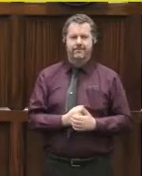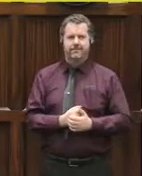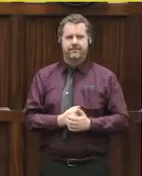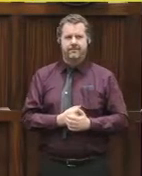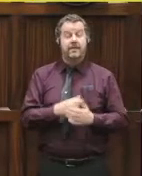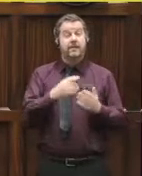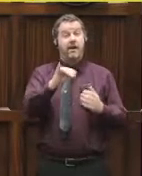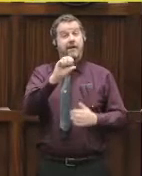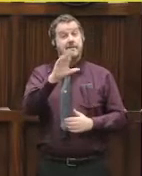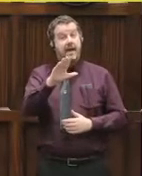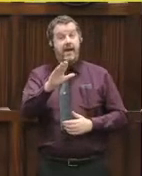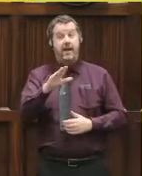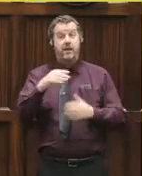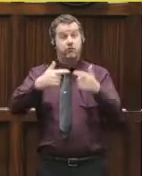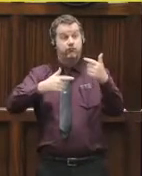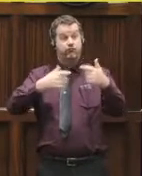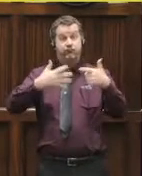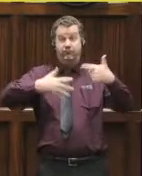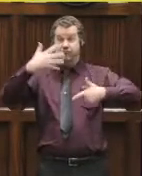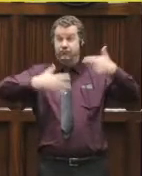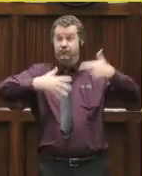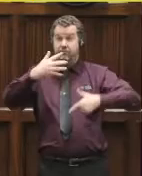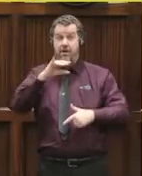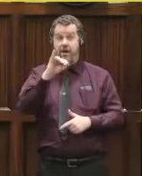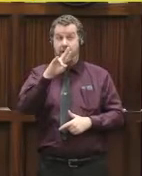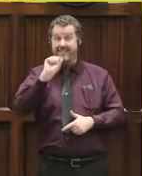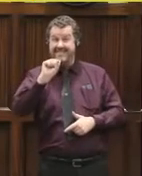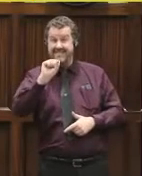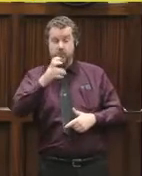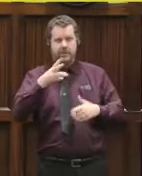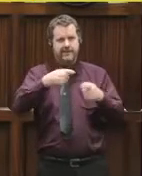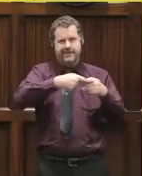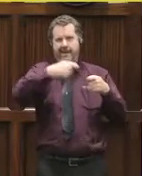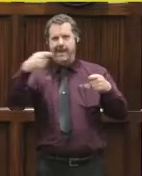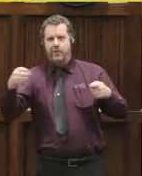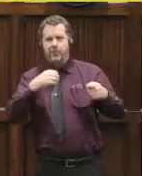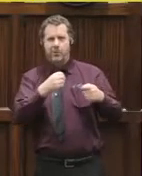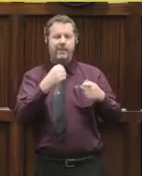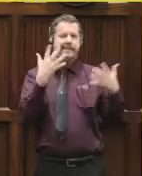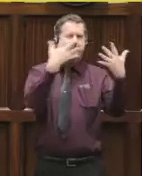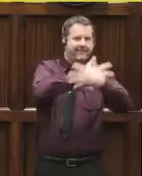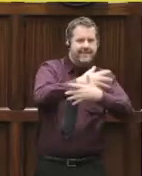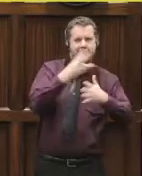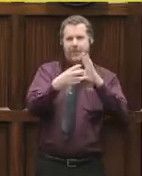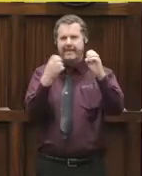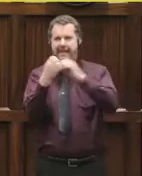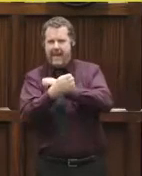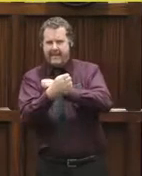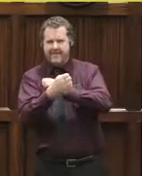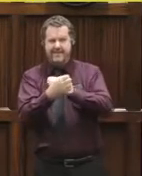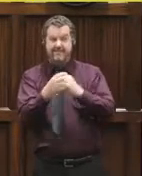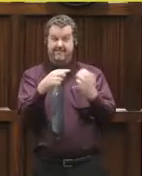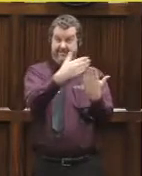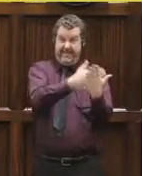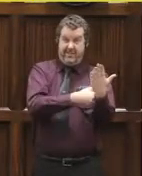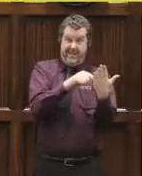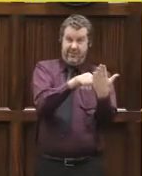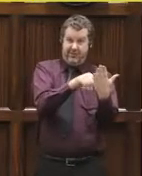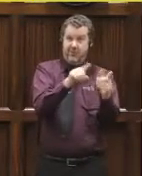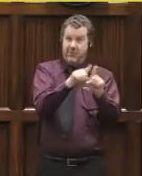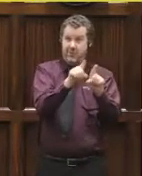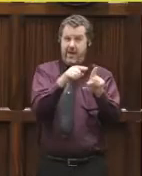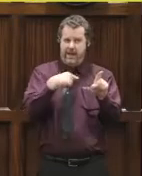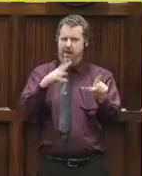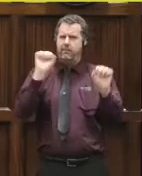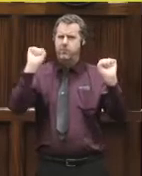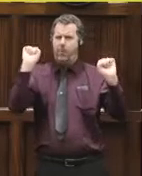of the ISL remote interpretation service to evenings and weekends, and supporting this legislation to ensure that